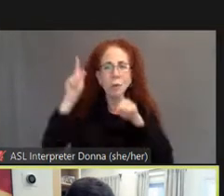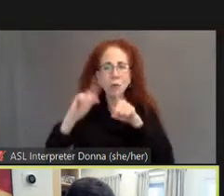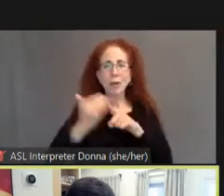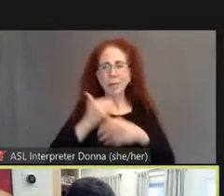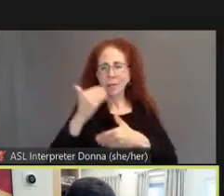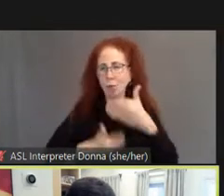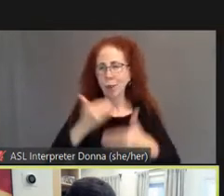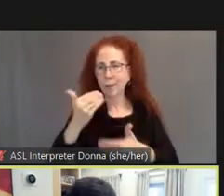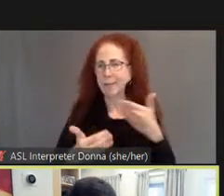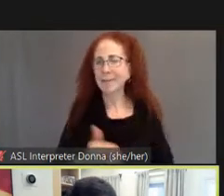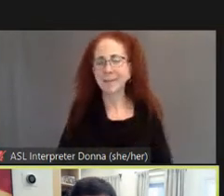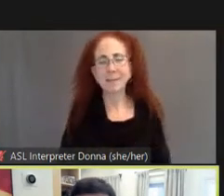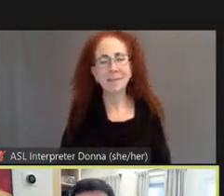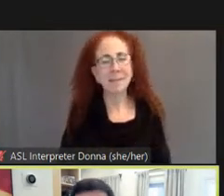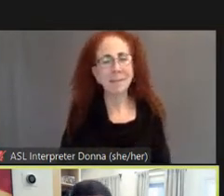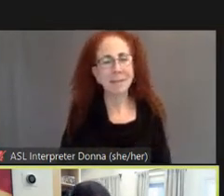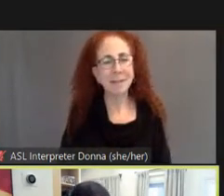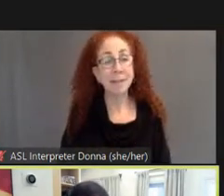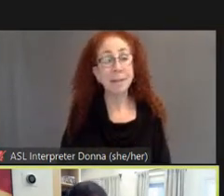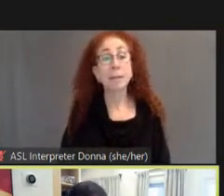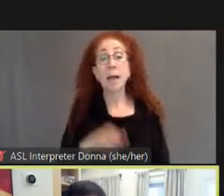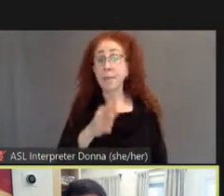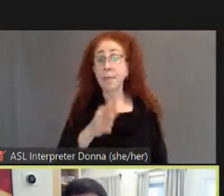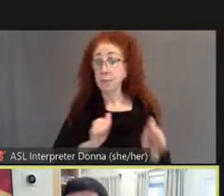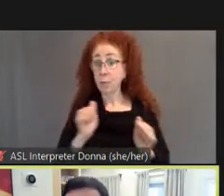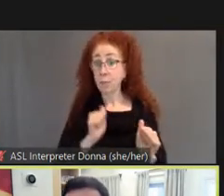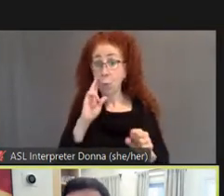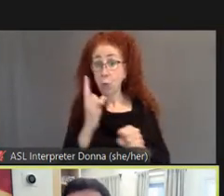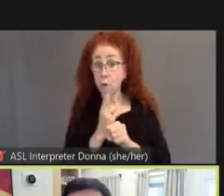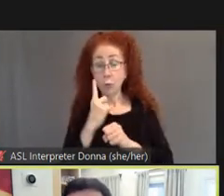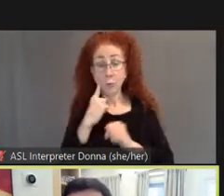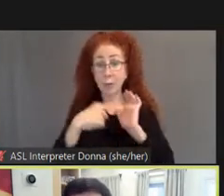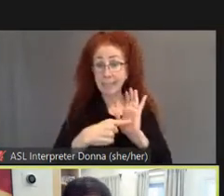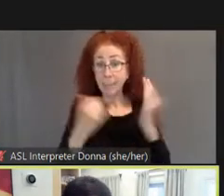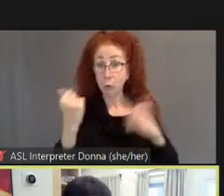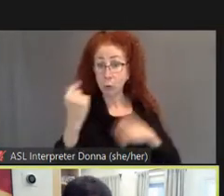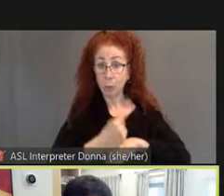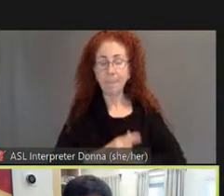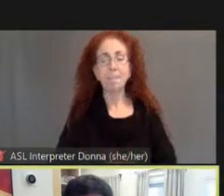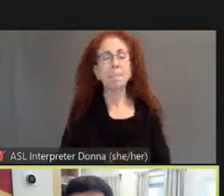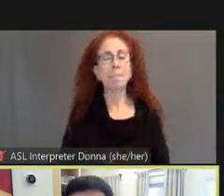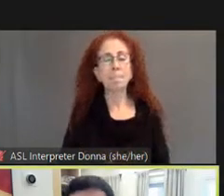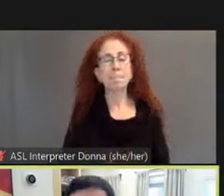us. The performance we'll be using as an example today